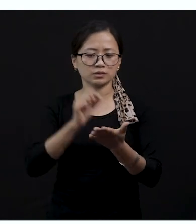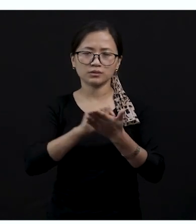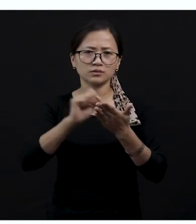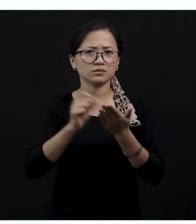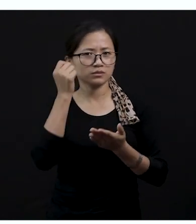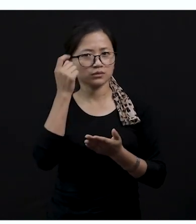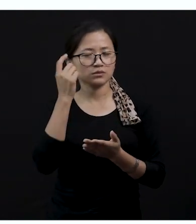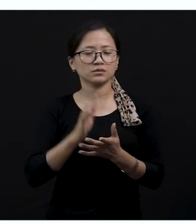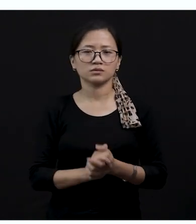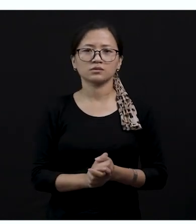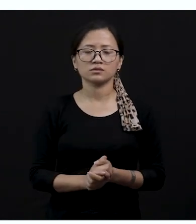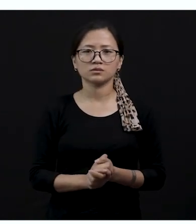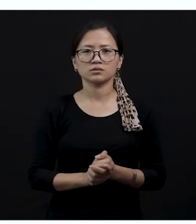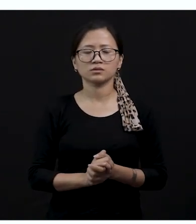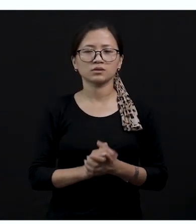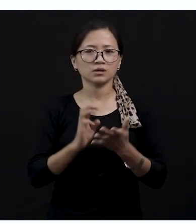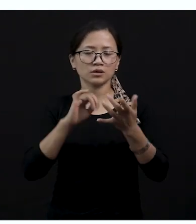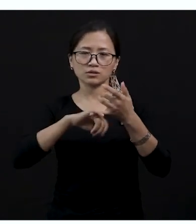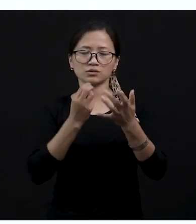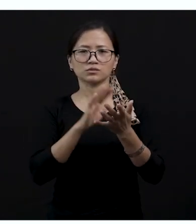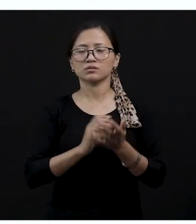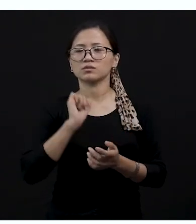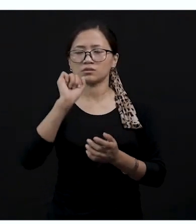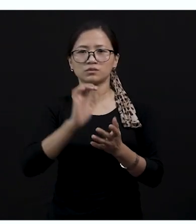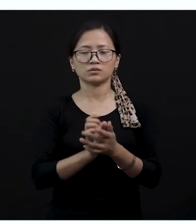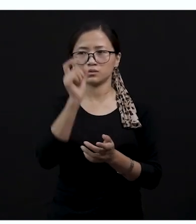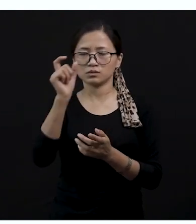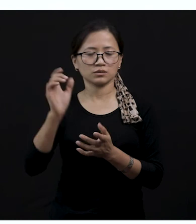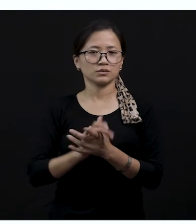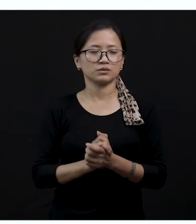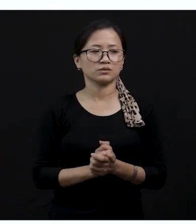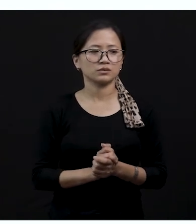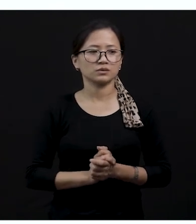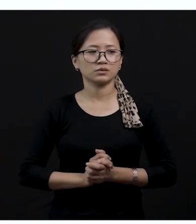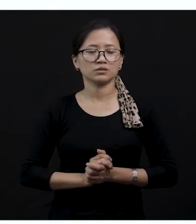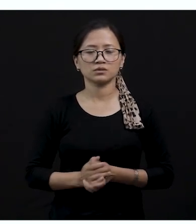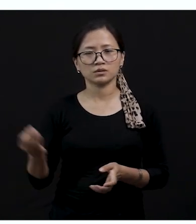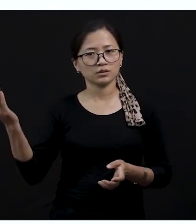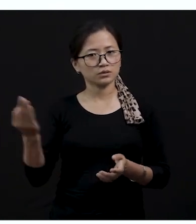and understand, right? We can now summarize the poem in our own words, right? That is comprehend, okay?